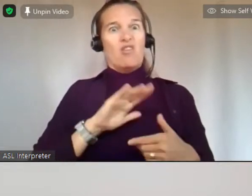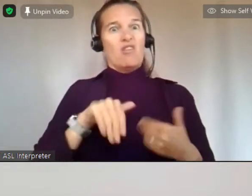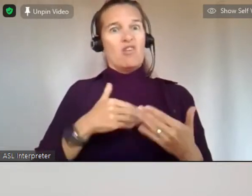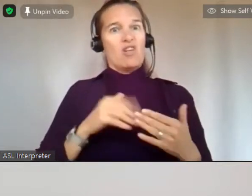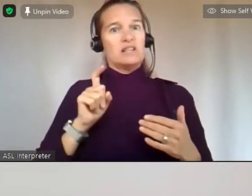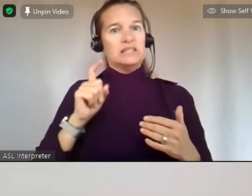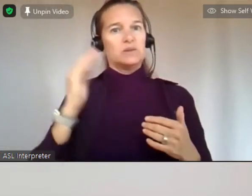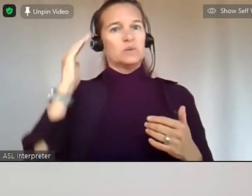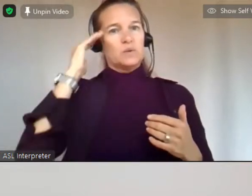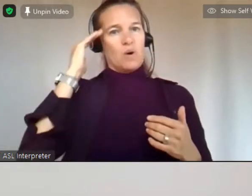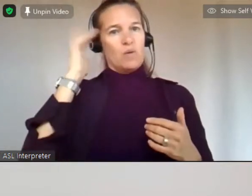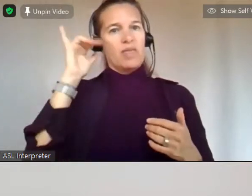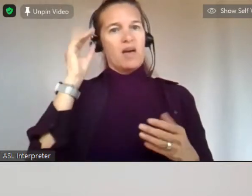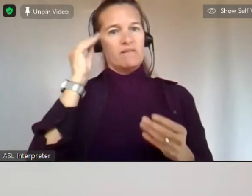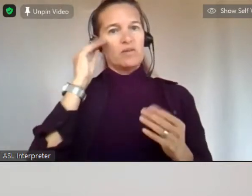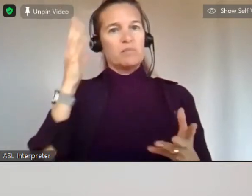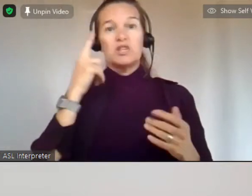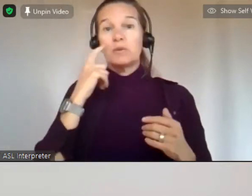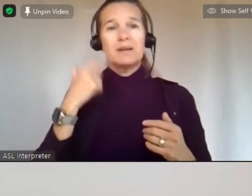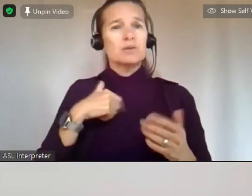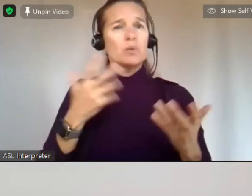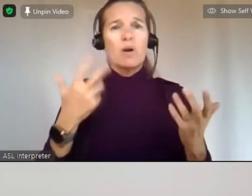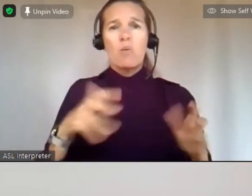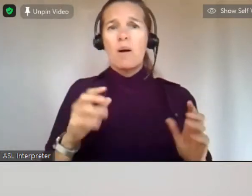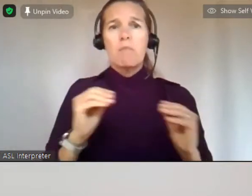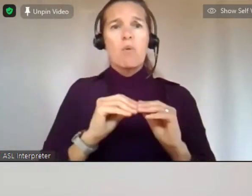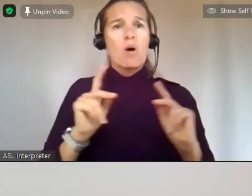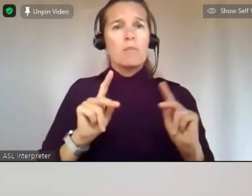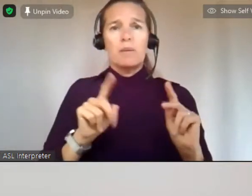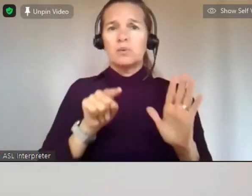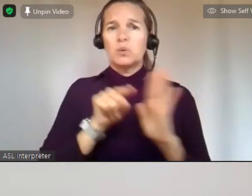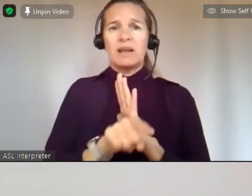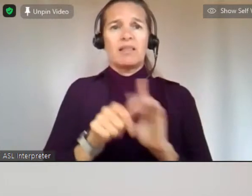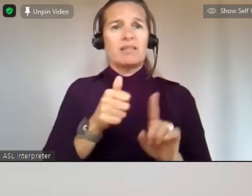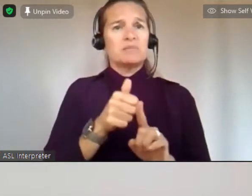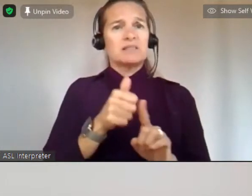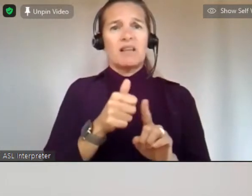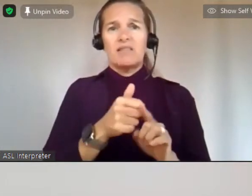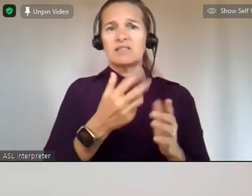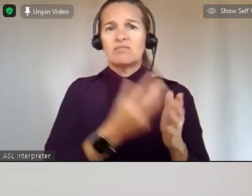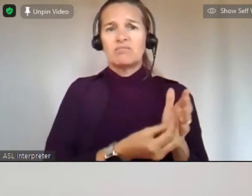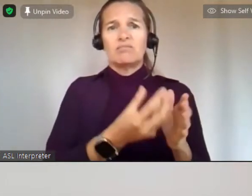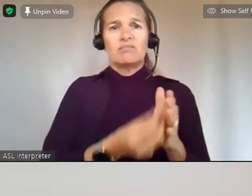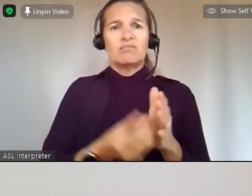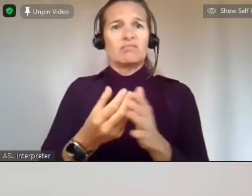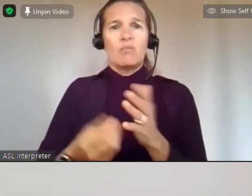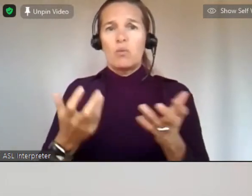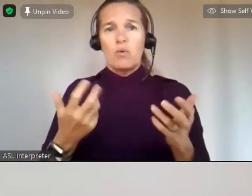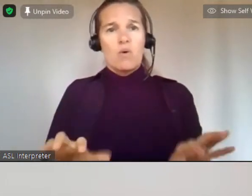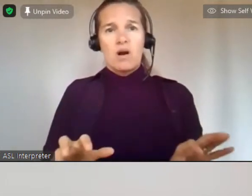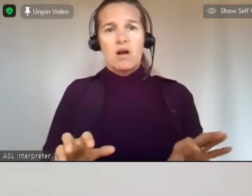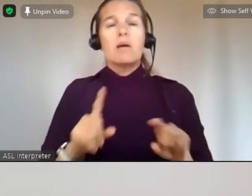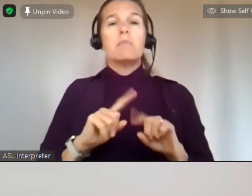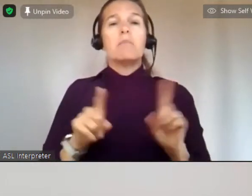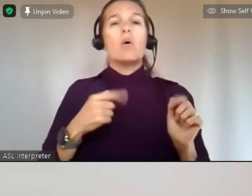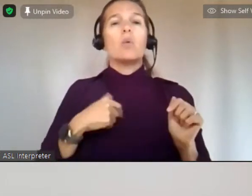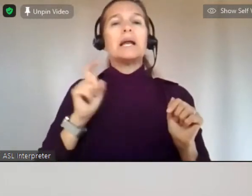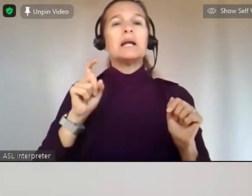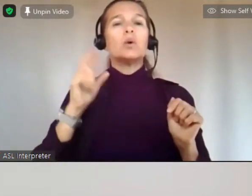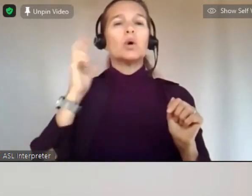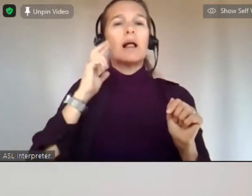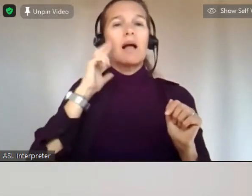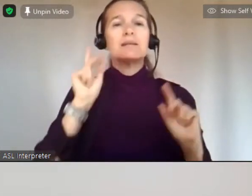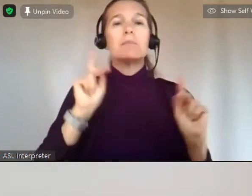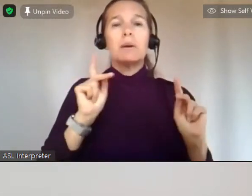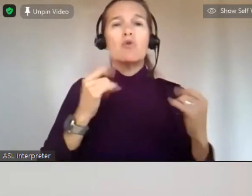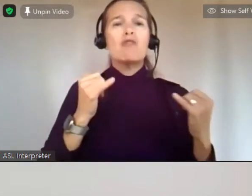We certainly don't want to lose more people in the community. We don't want anybody to lose more people in the community, but we need to acknowledge the hardship that people